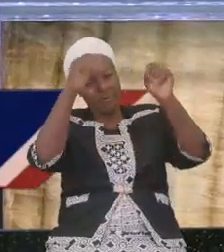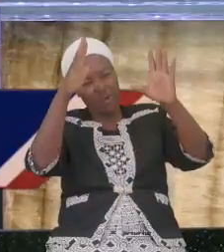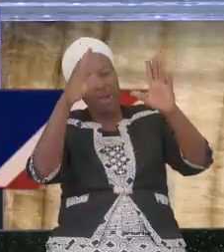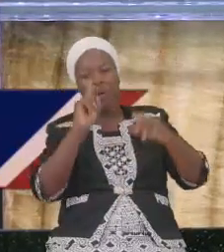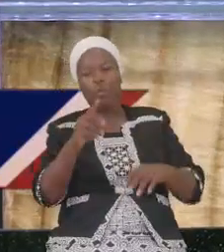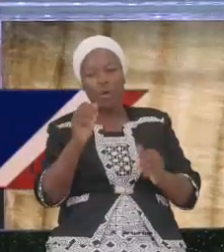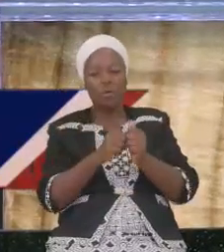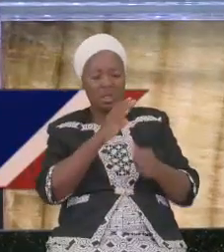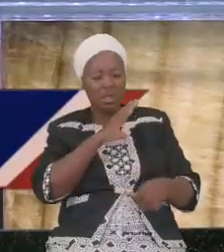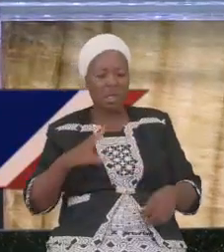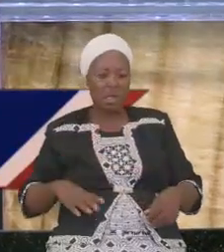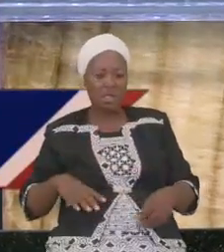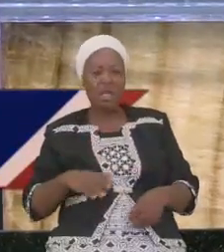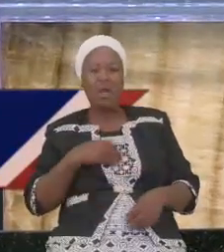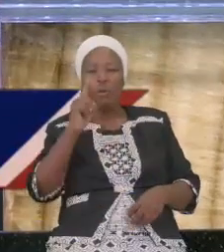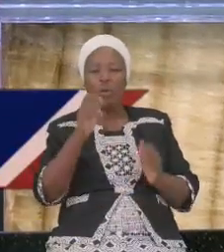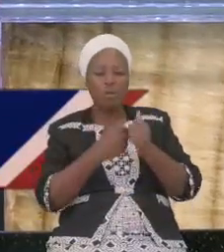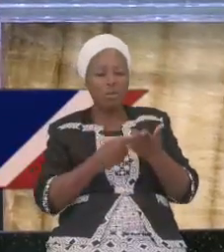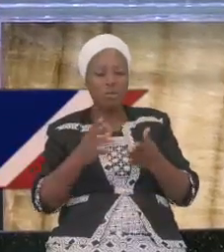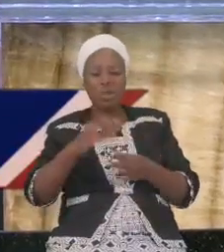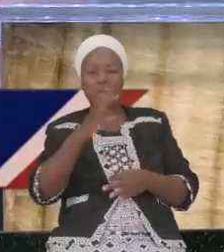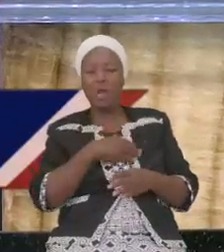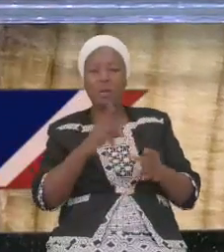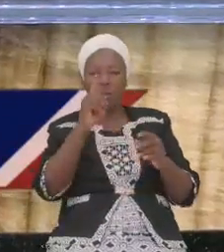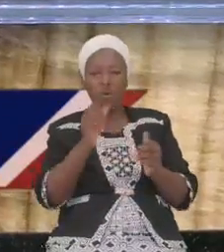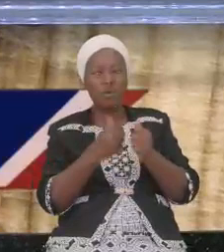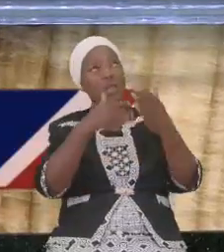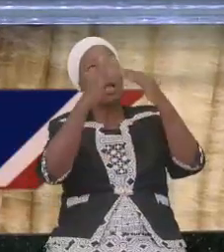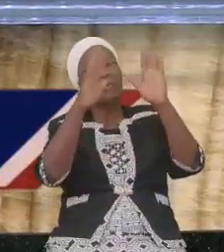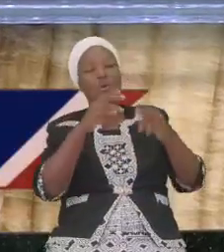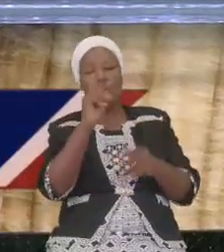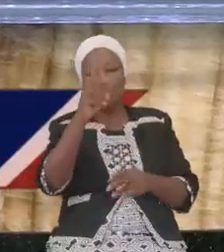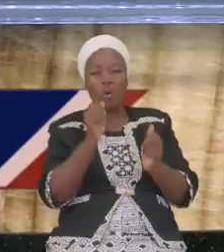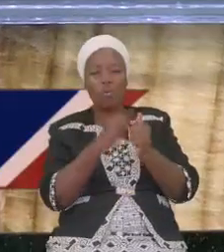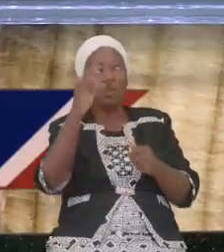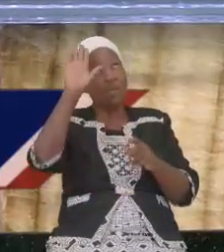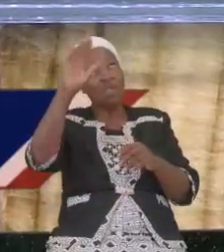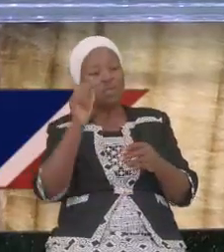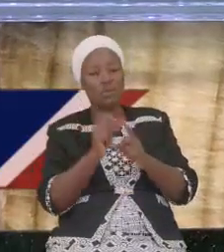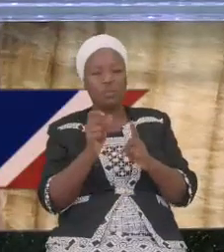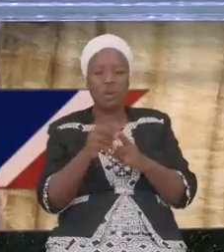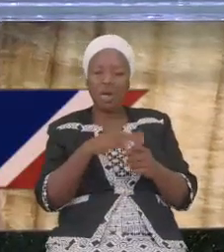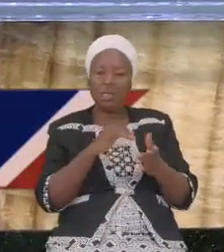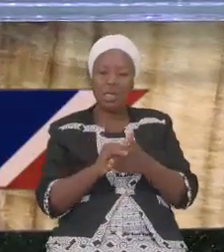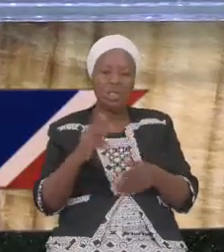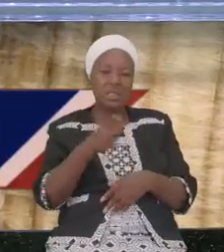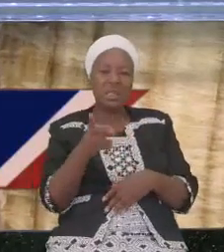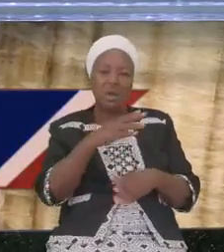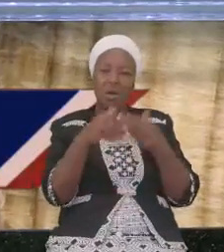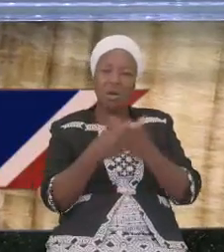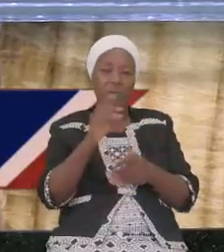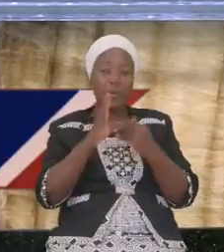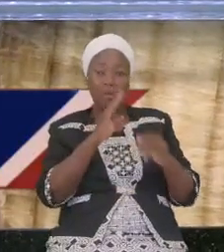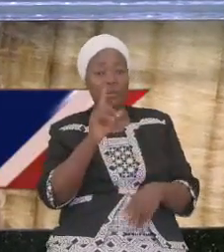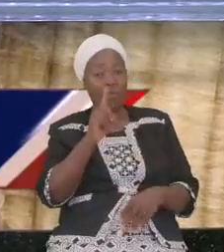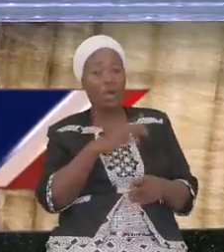Christ, one with the Holy Spirit, one with heaven, one with his word. It says that they all may be one, and then we're